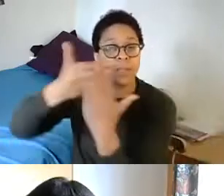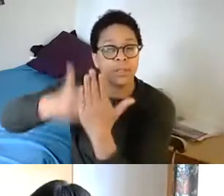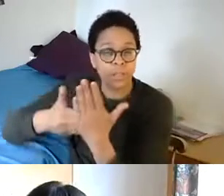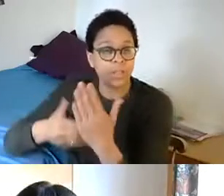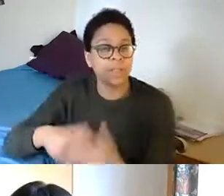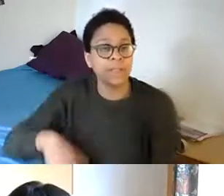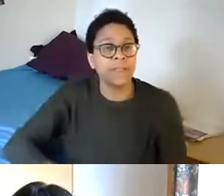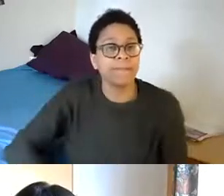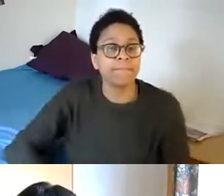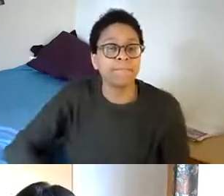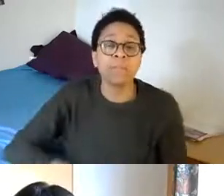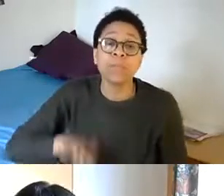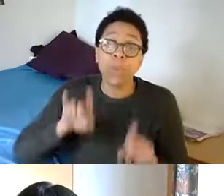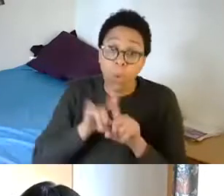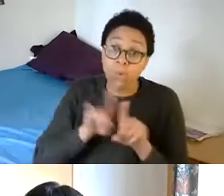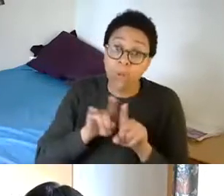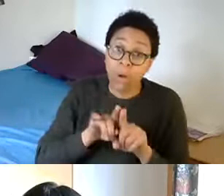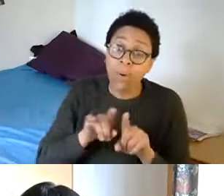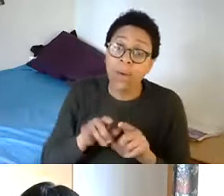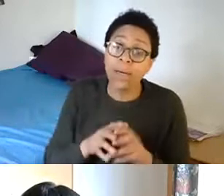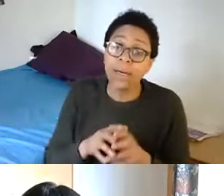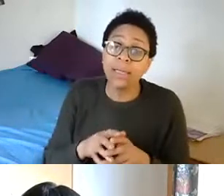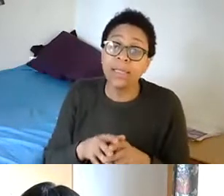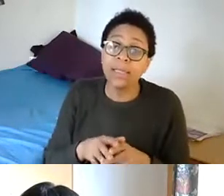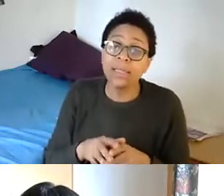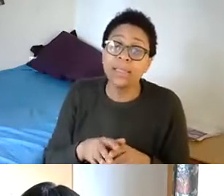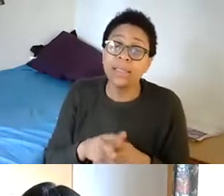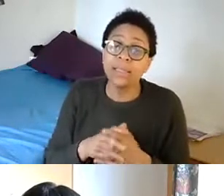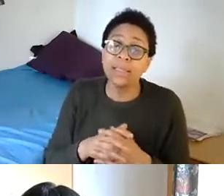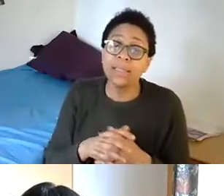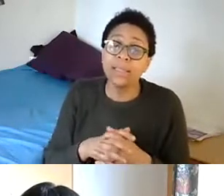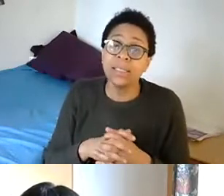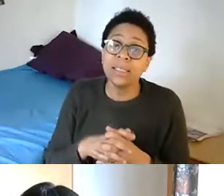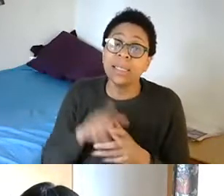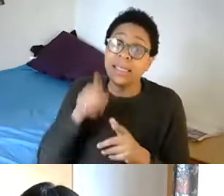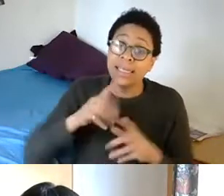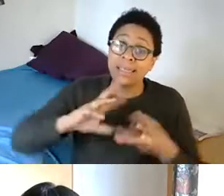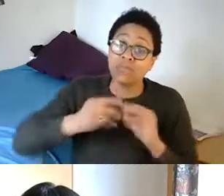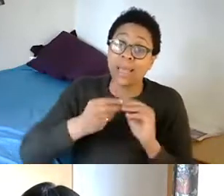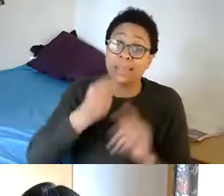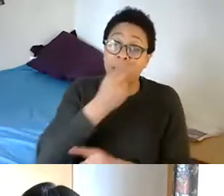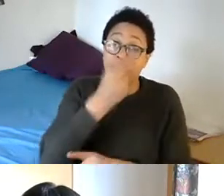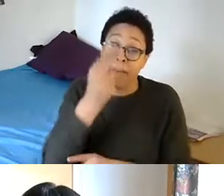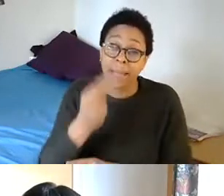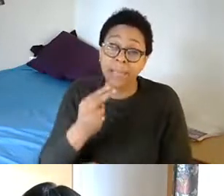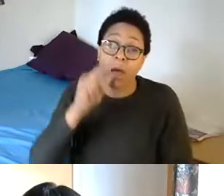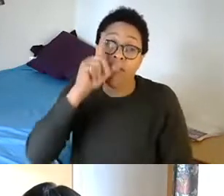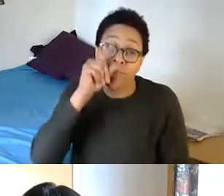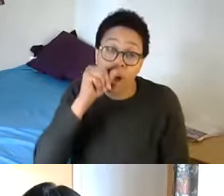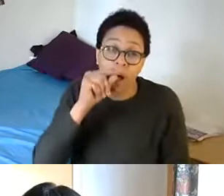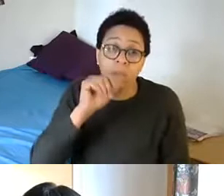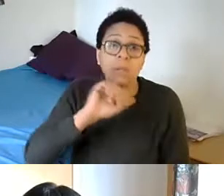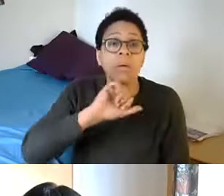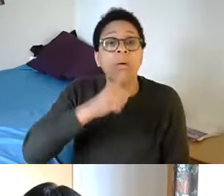Yeah. And also he's like, here he's done a painting of like a bird, but the next page he's cut